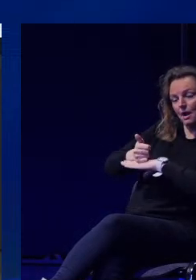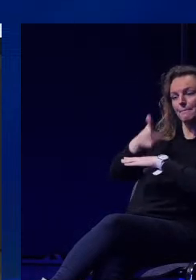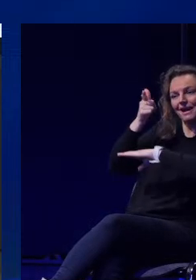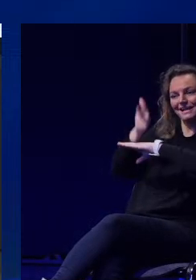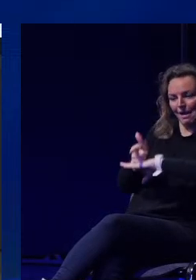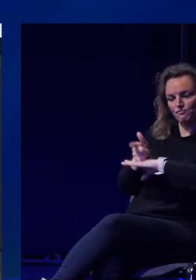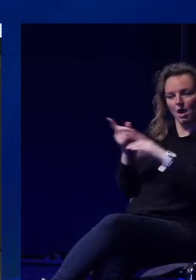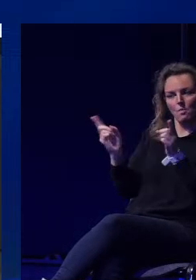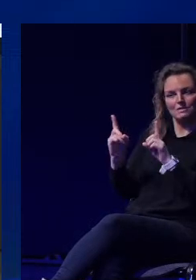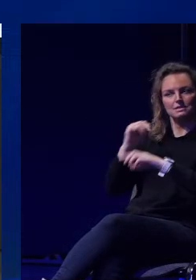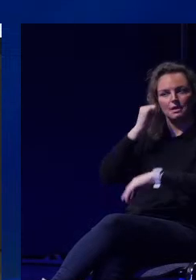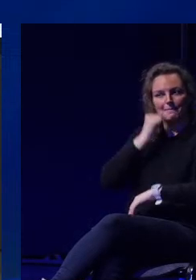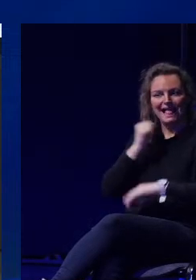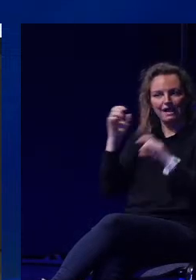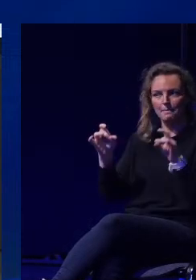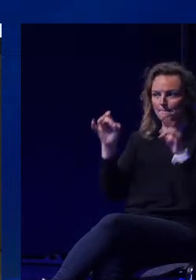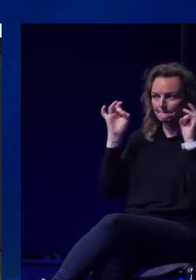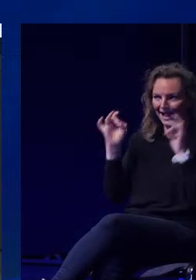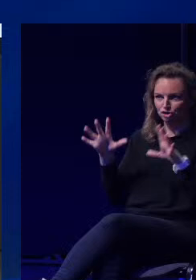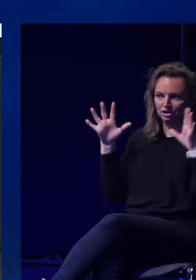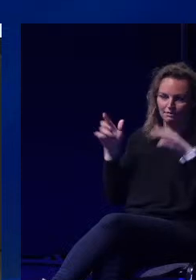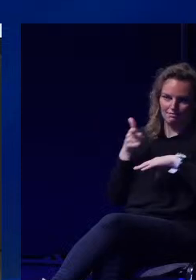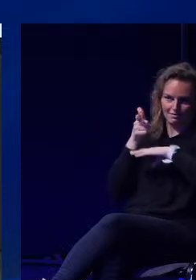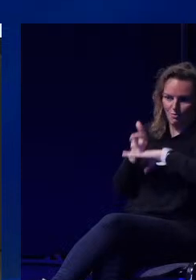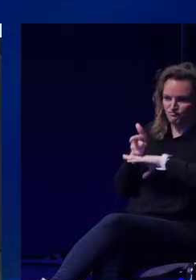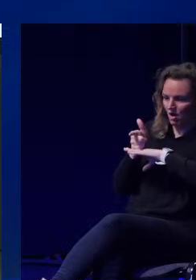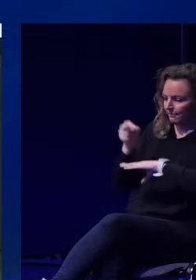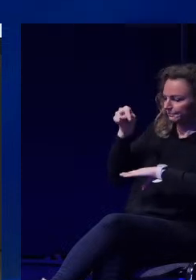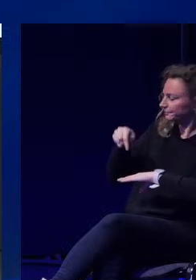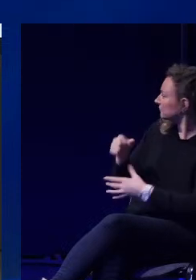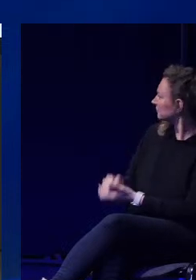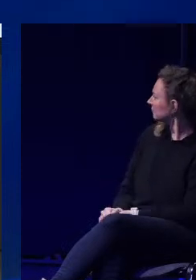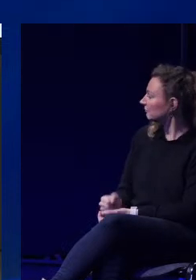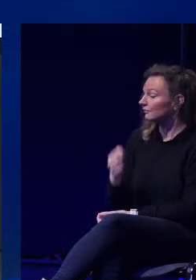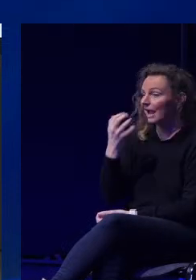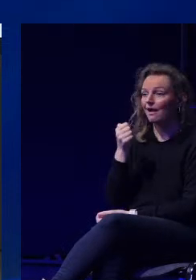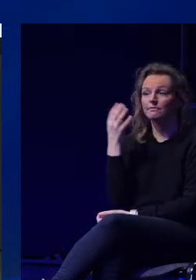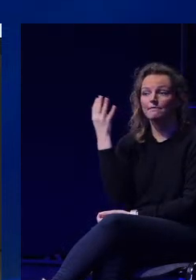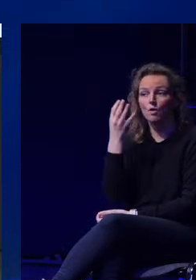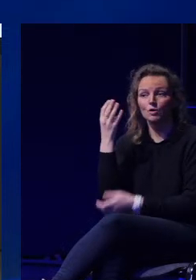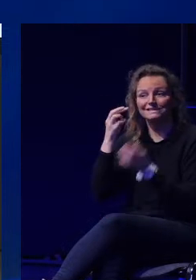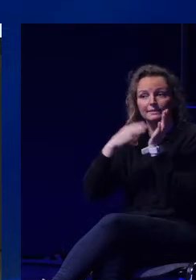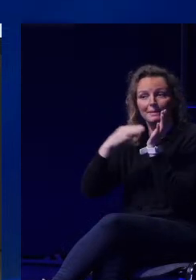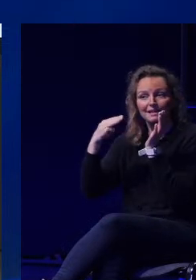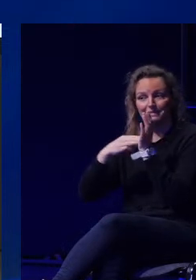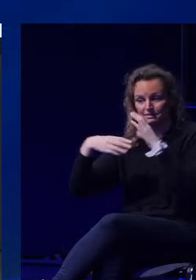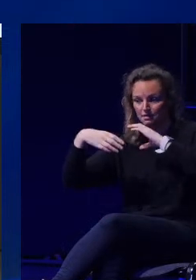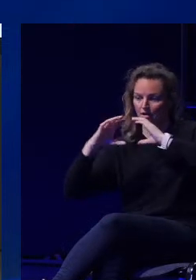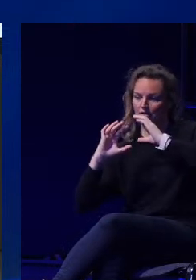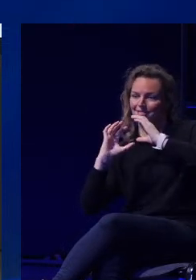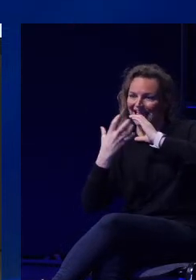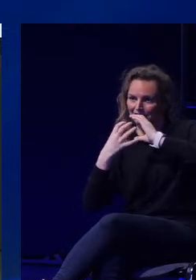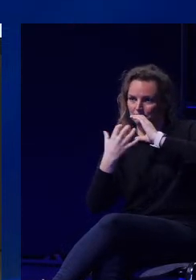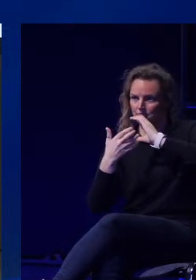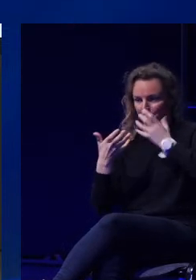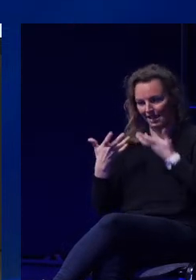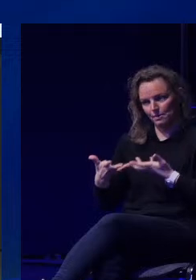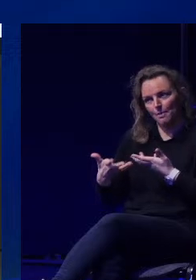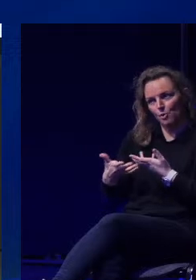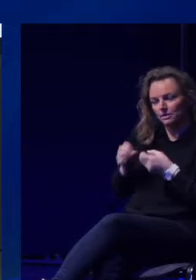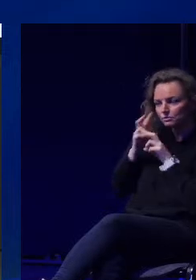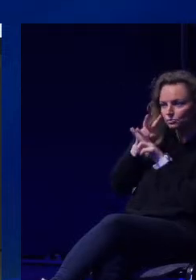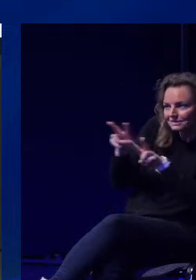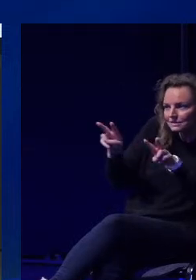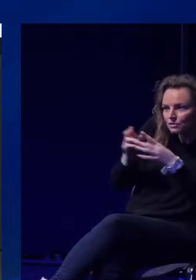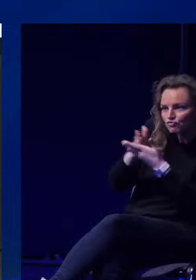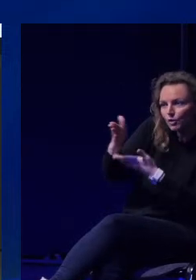Blackmagic Ursa, and it has a 14mm lens on it at the moment. I've only done this because this is the set of